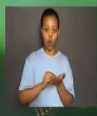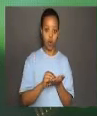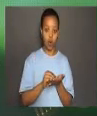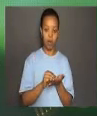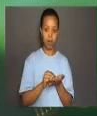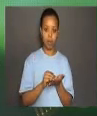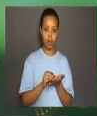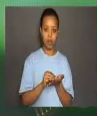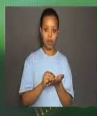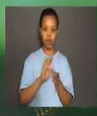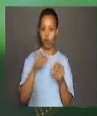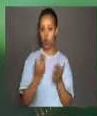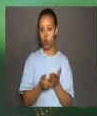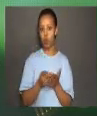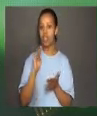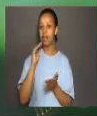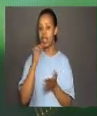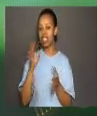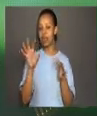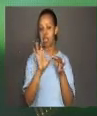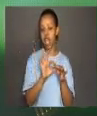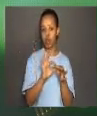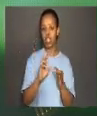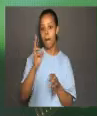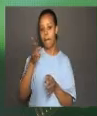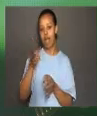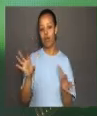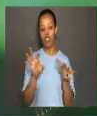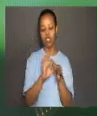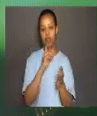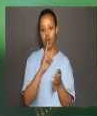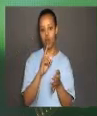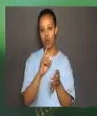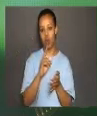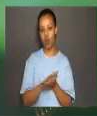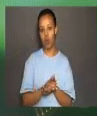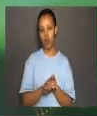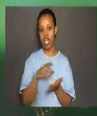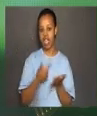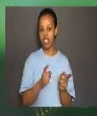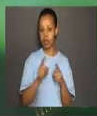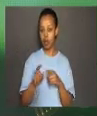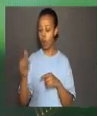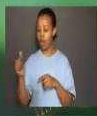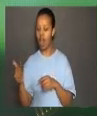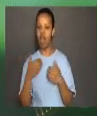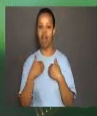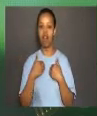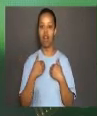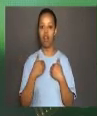molecule are base paired by hydrogen bonds to those on the other